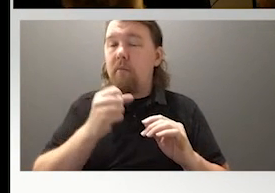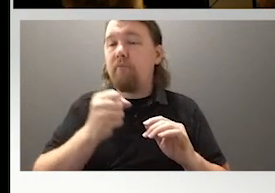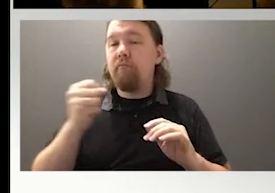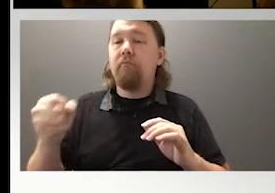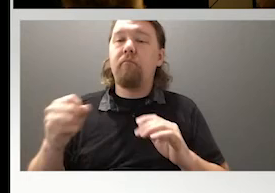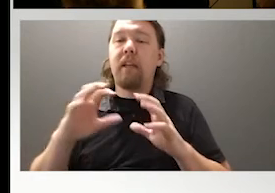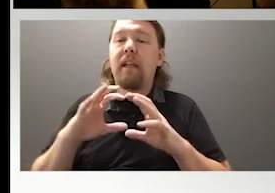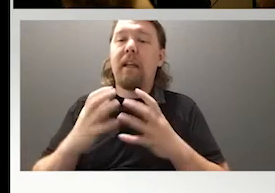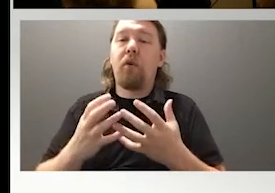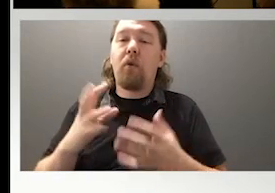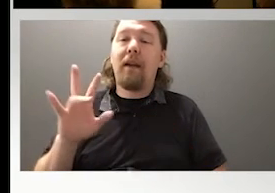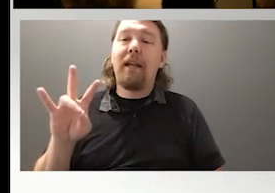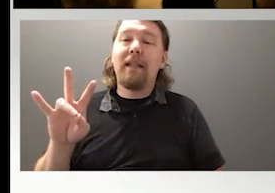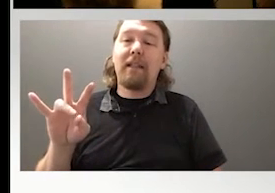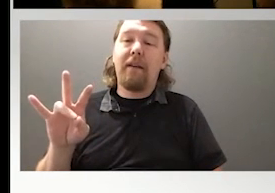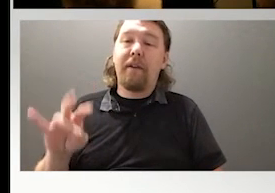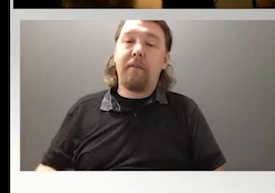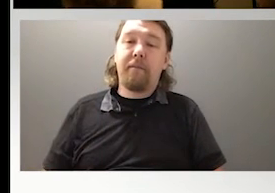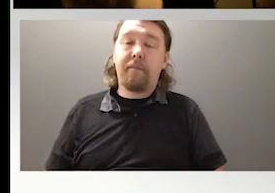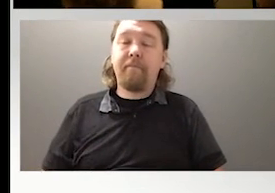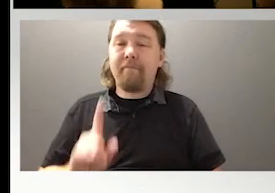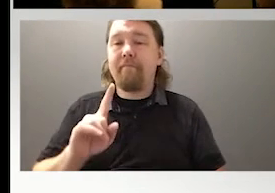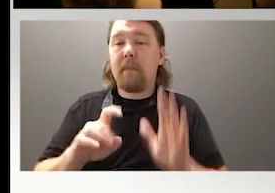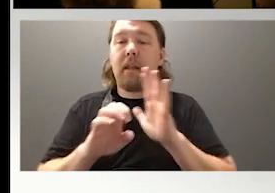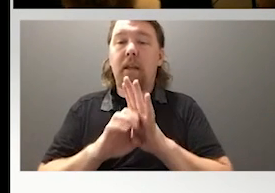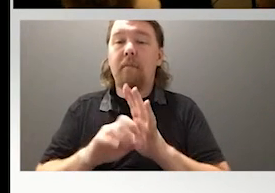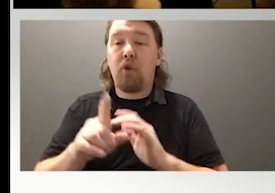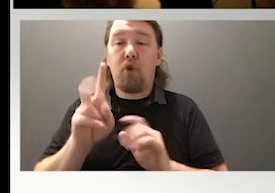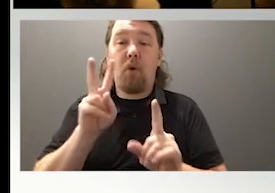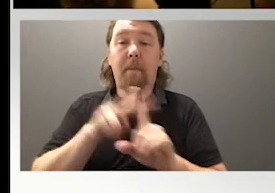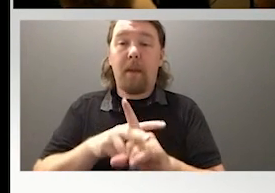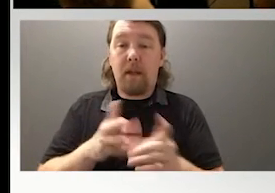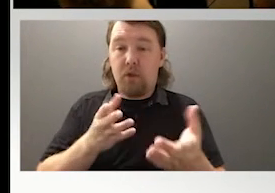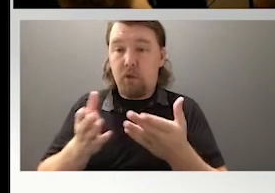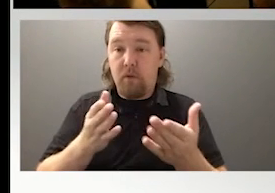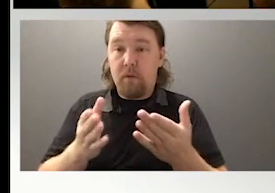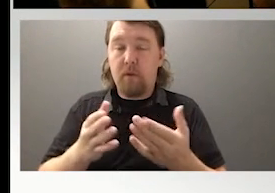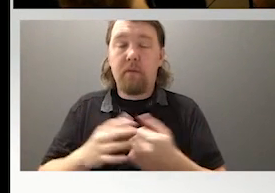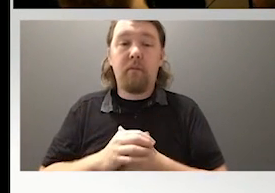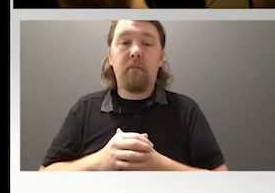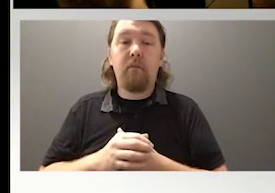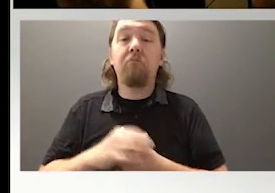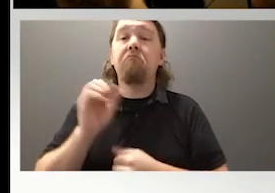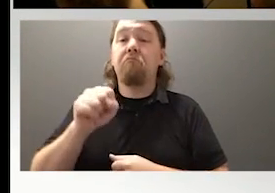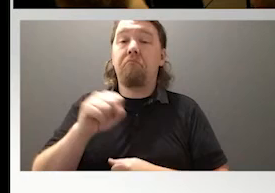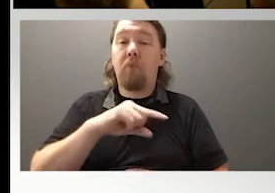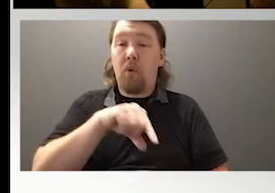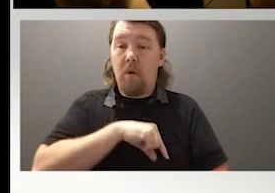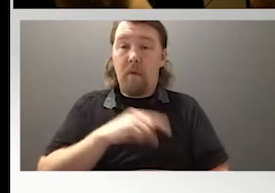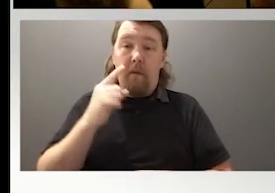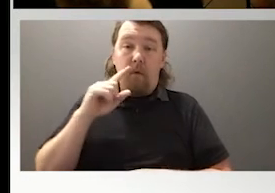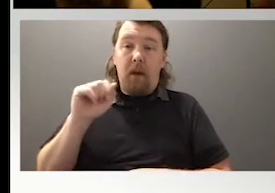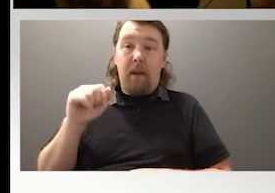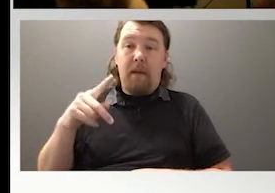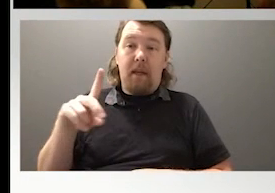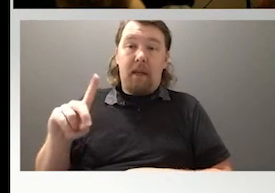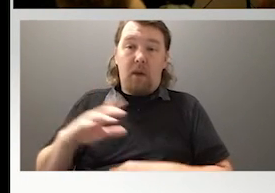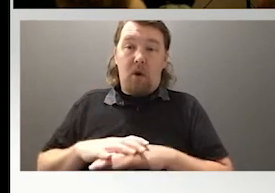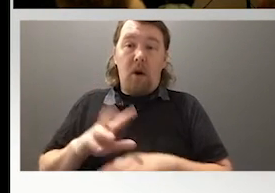7. So, say for instance, you apply for services, you're found to be eligible for APD and the